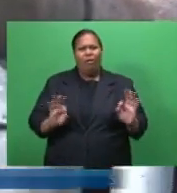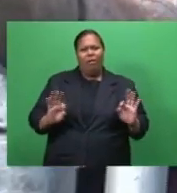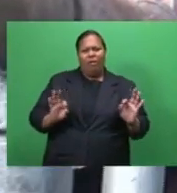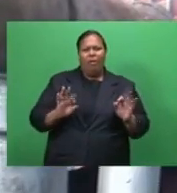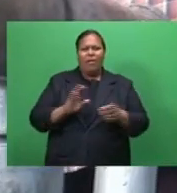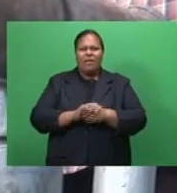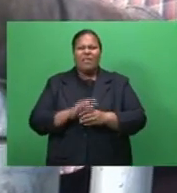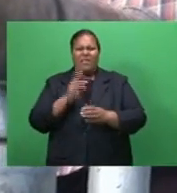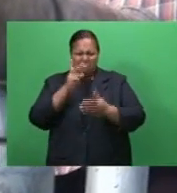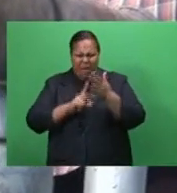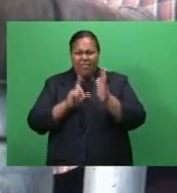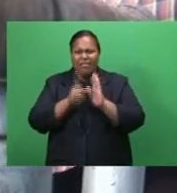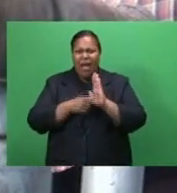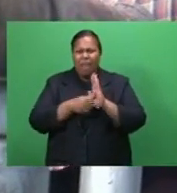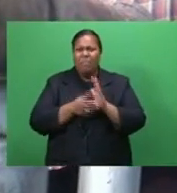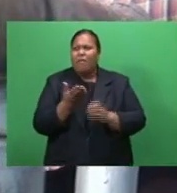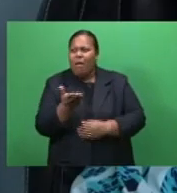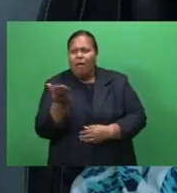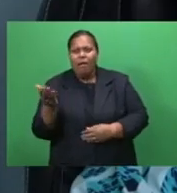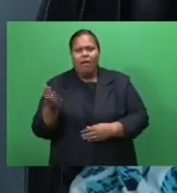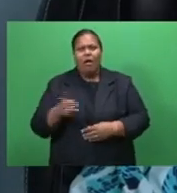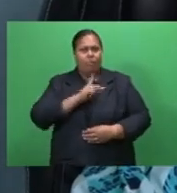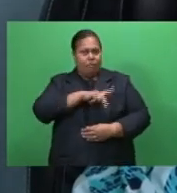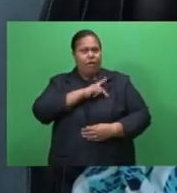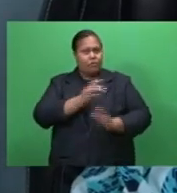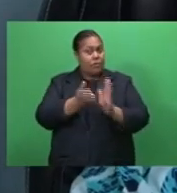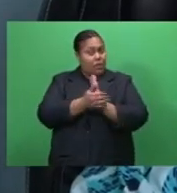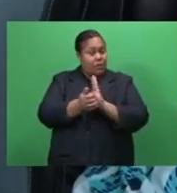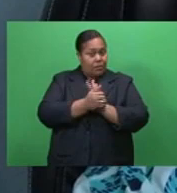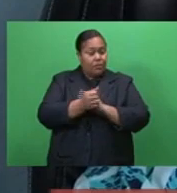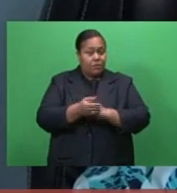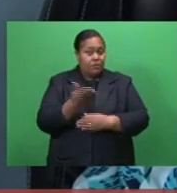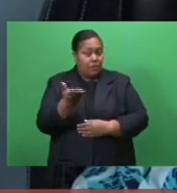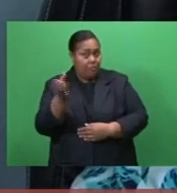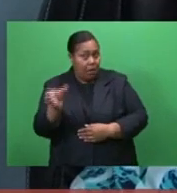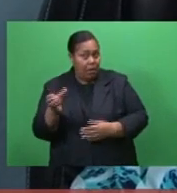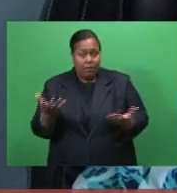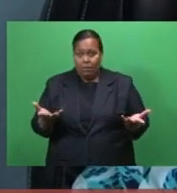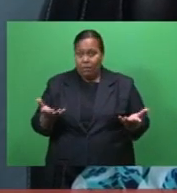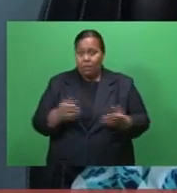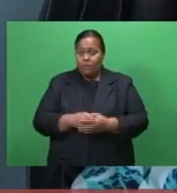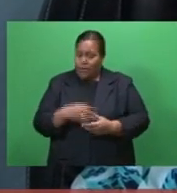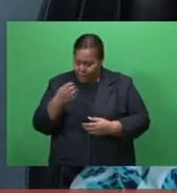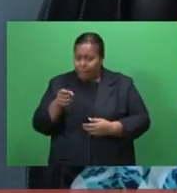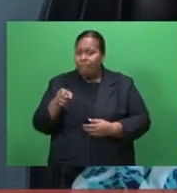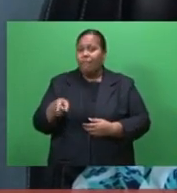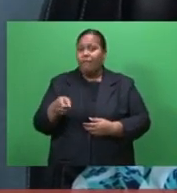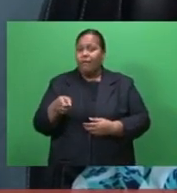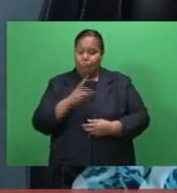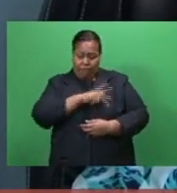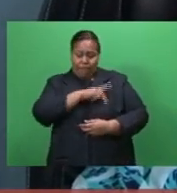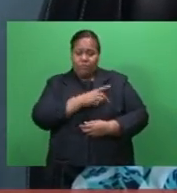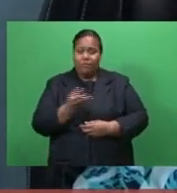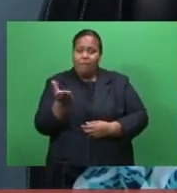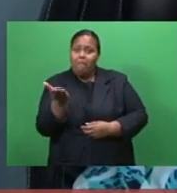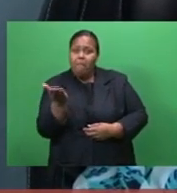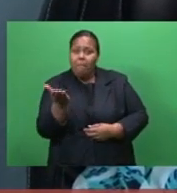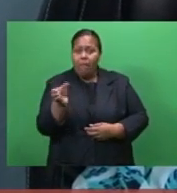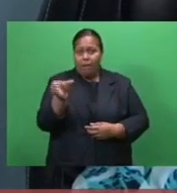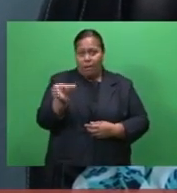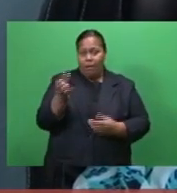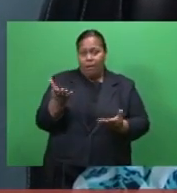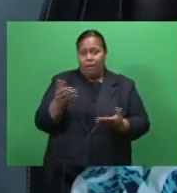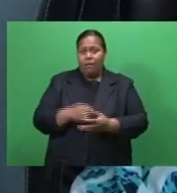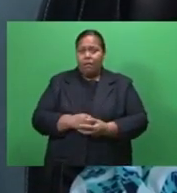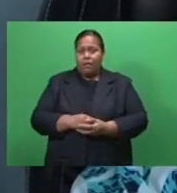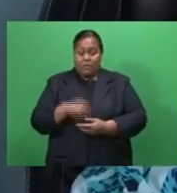part-time beggars and professional beggars. And say that now there are professional beggars, you know, these are the people who are, you know,